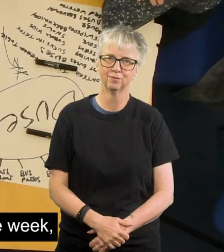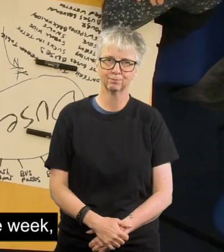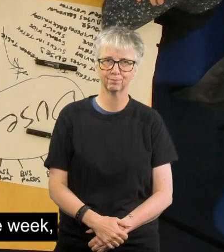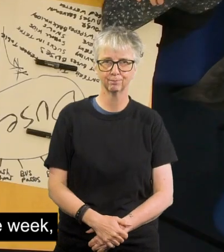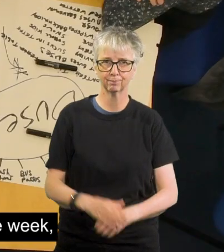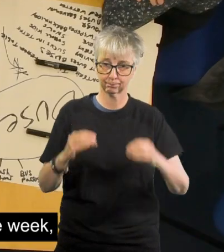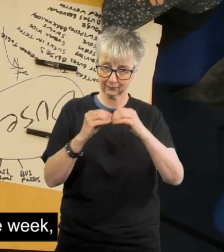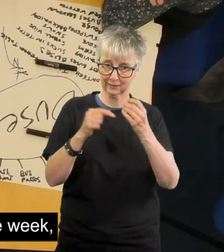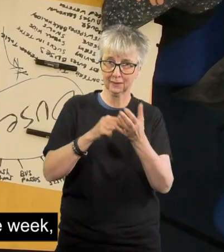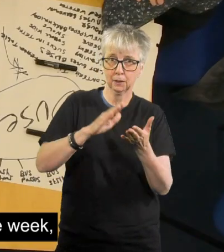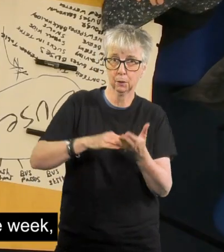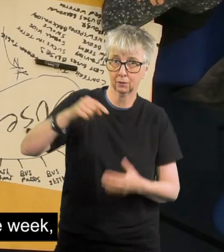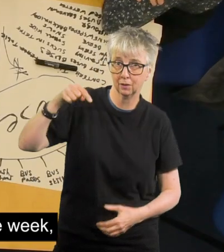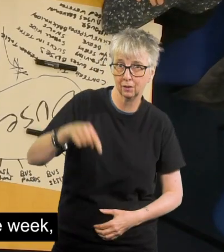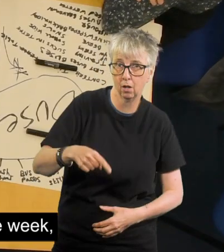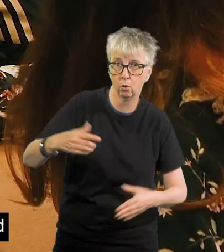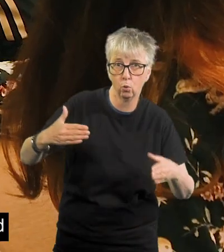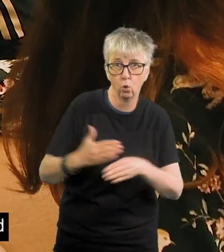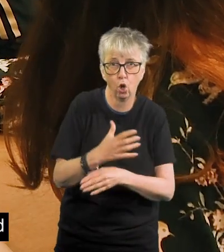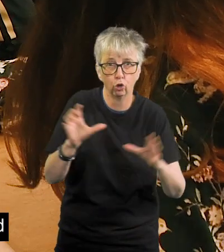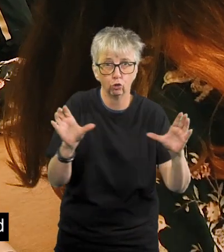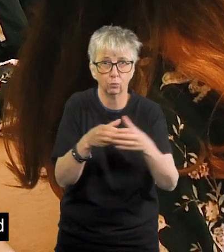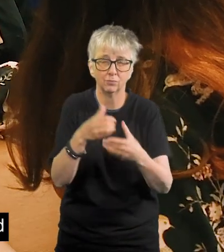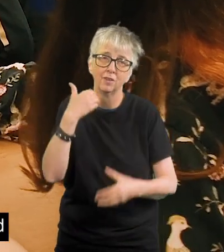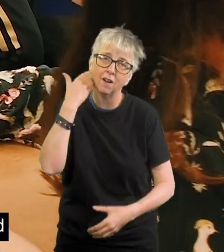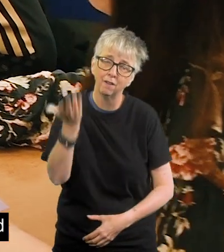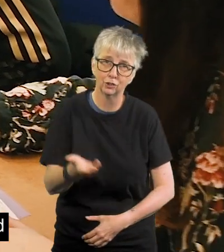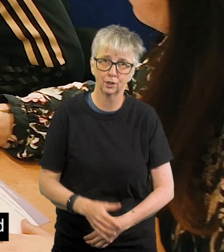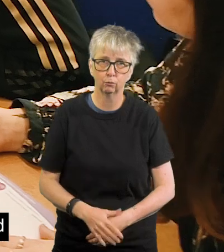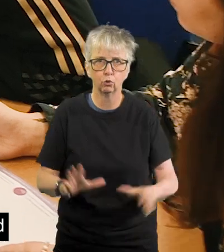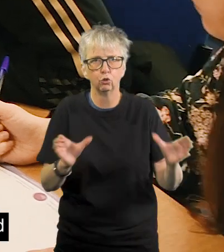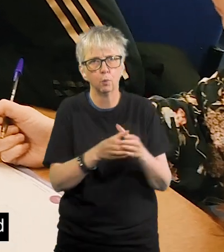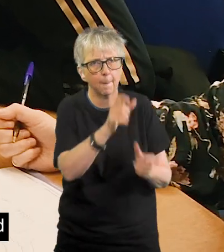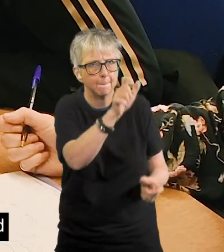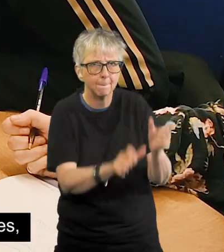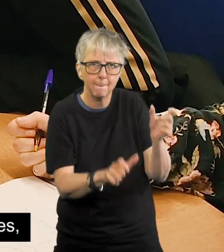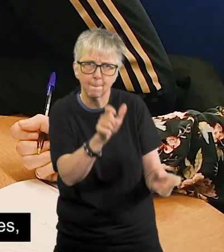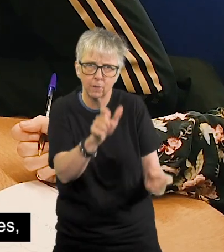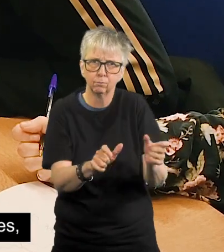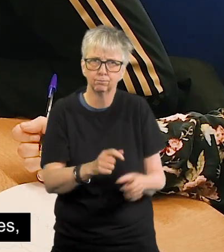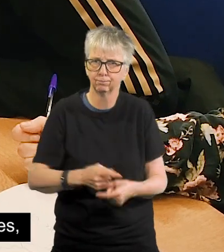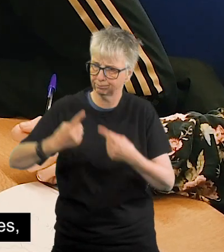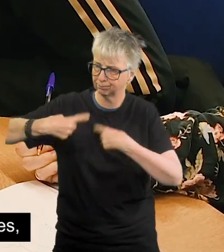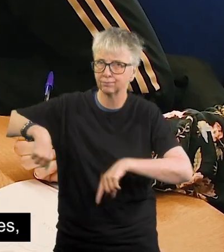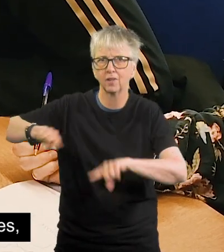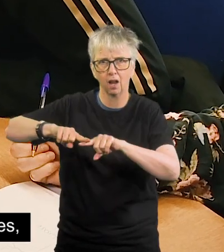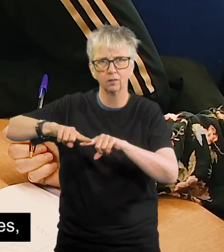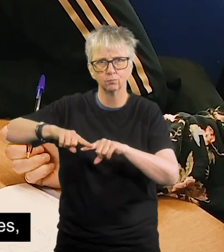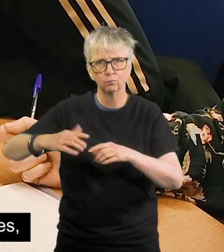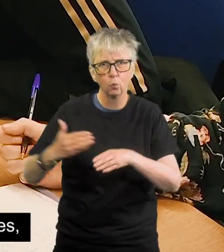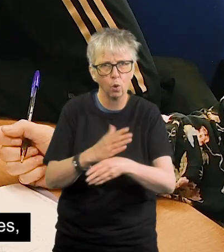We have work groups every day of the week, so all of our work is co-produced with people with